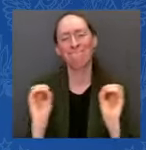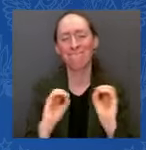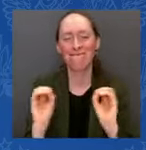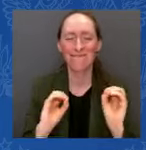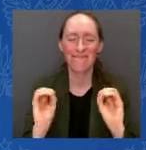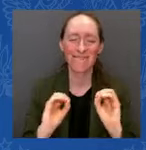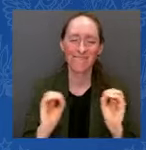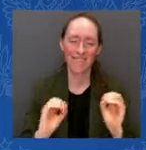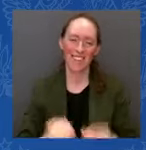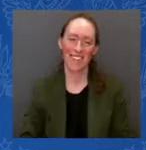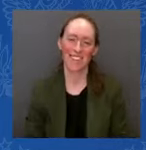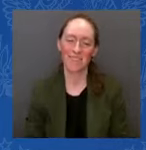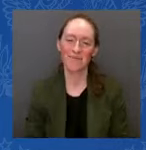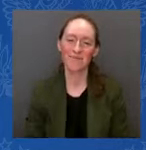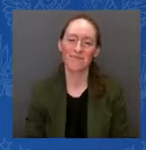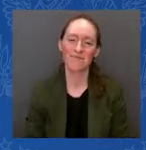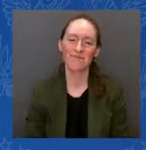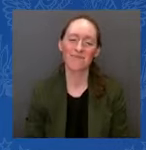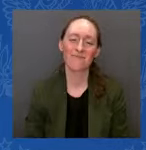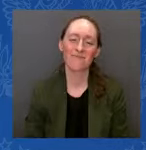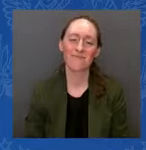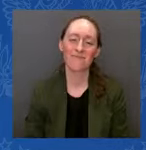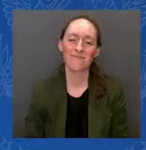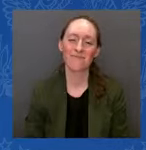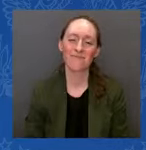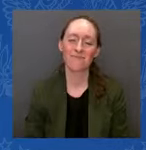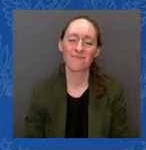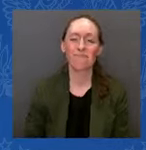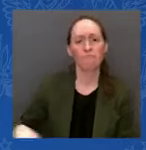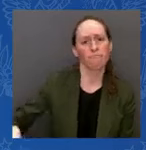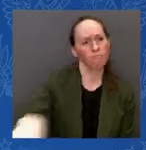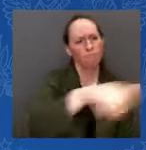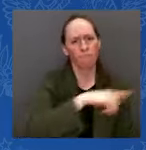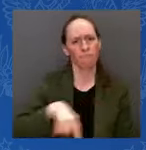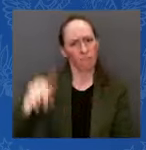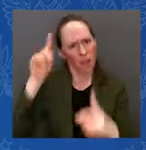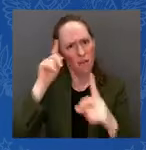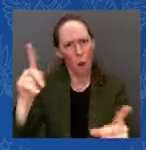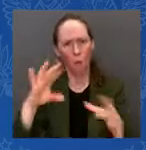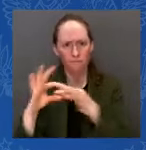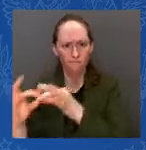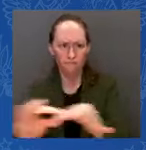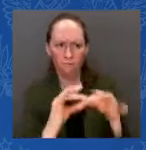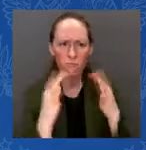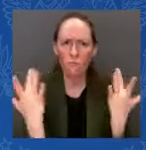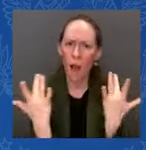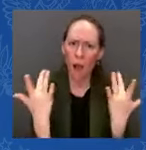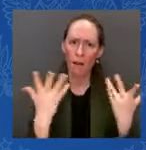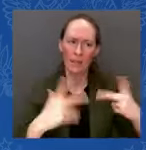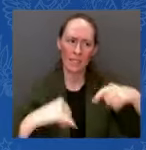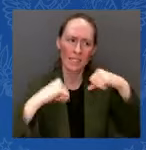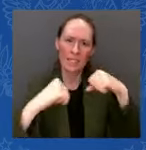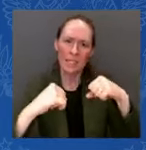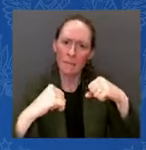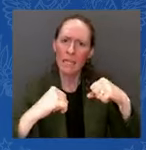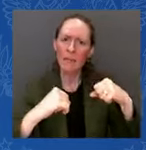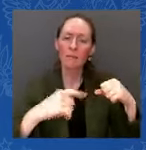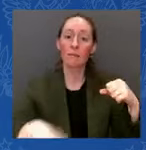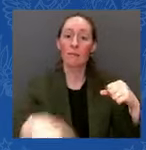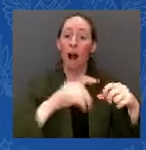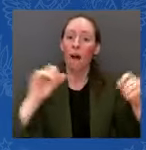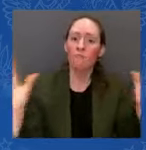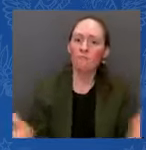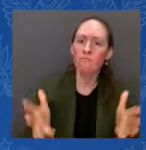meet Australia's defense needs while bringing our militaries, our scientists, our engineers, our shipbuilders, our industrial